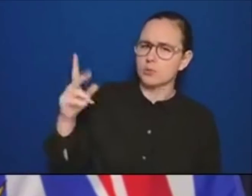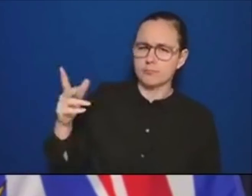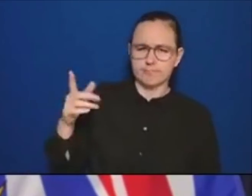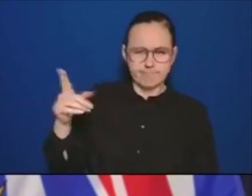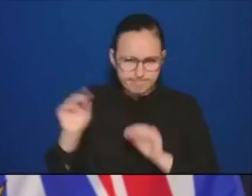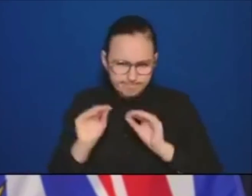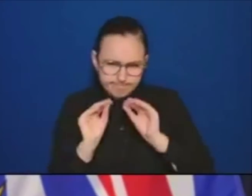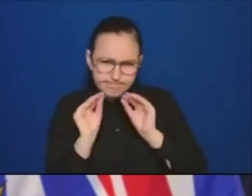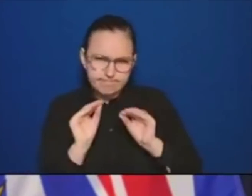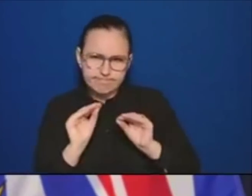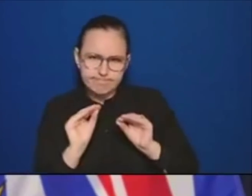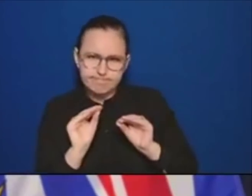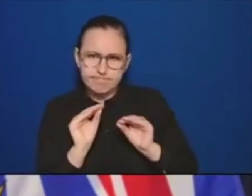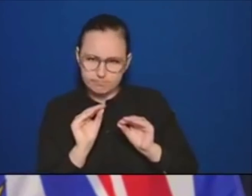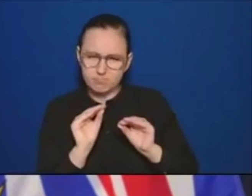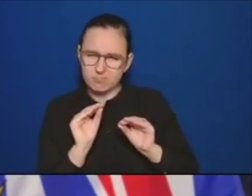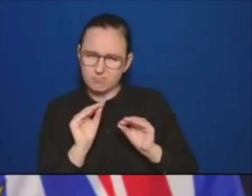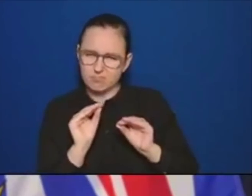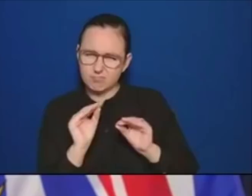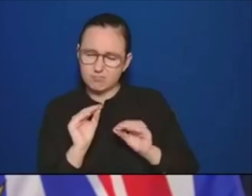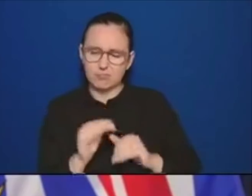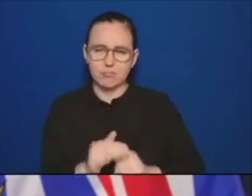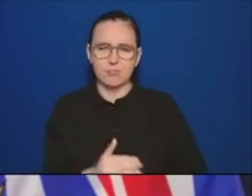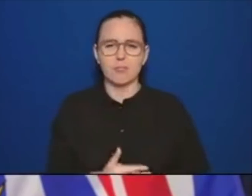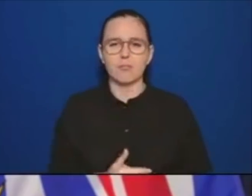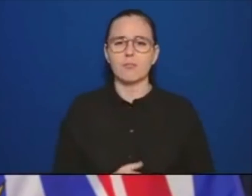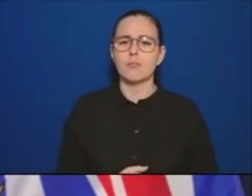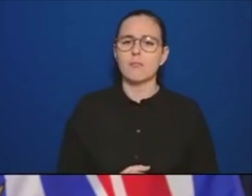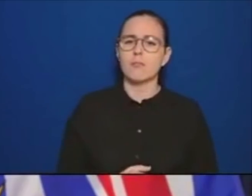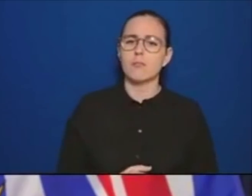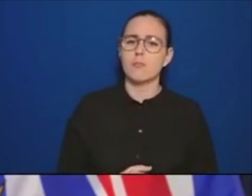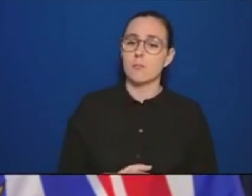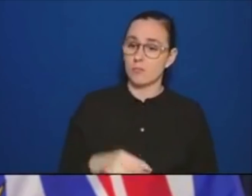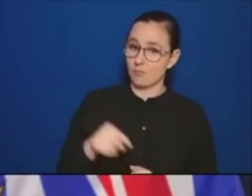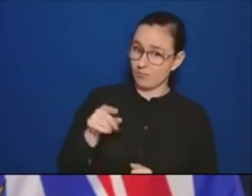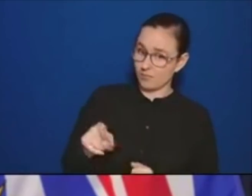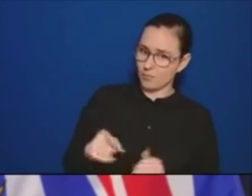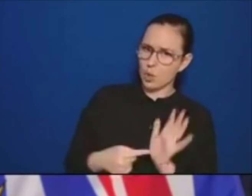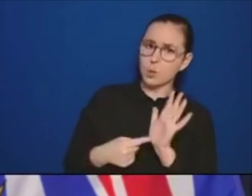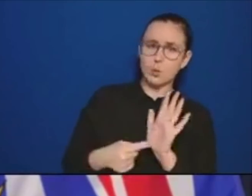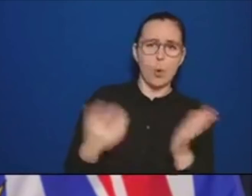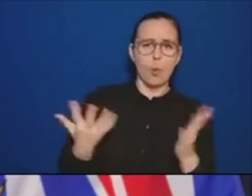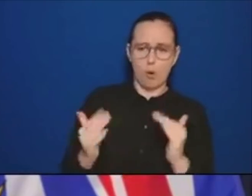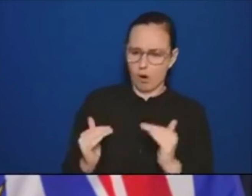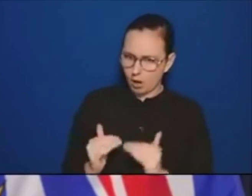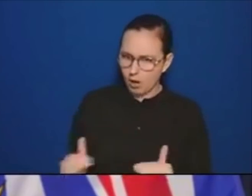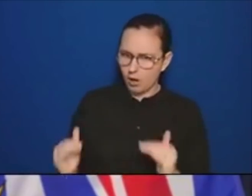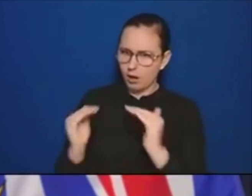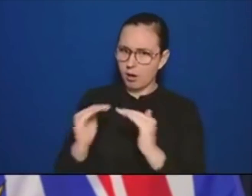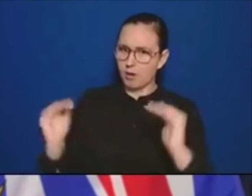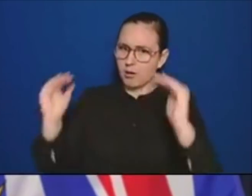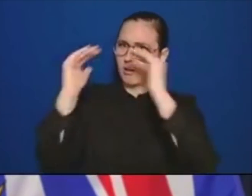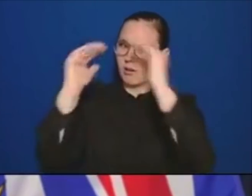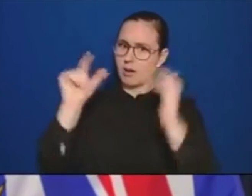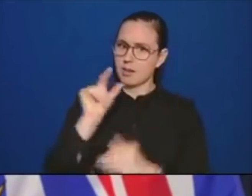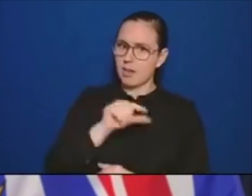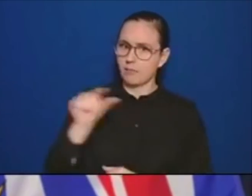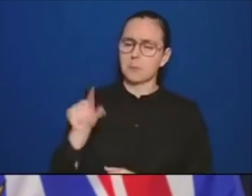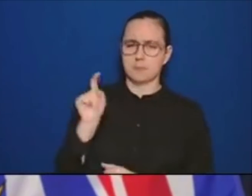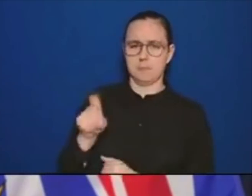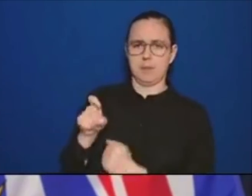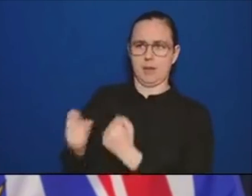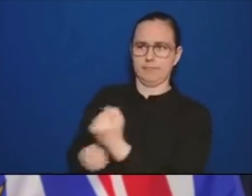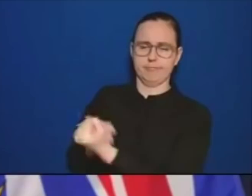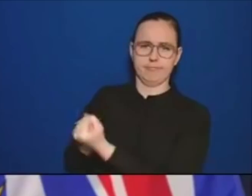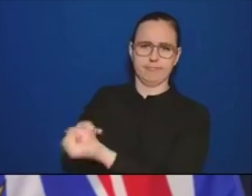critical it is for all levels of government to work together in an emergency. And weather experts are saying that we'll see more